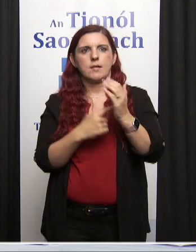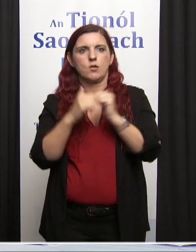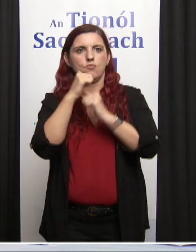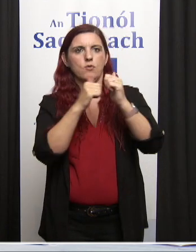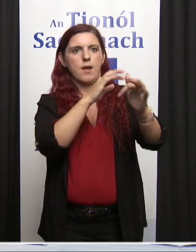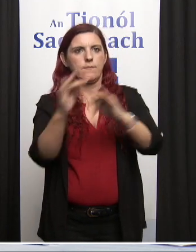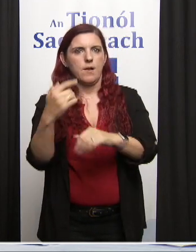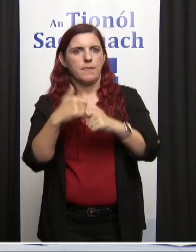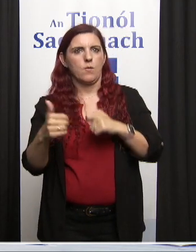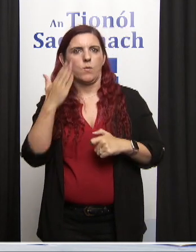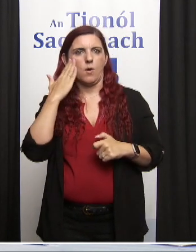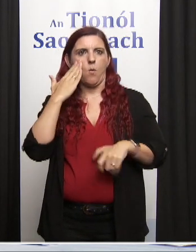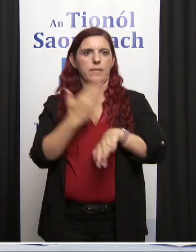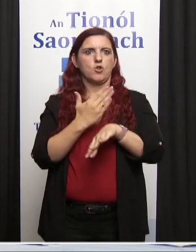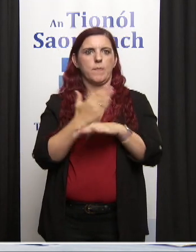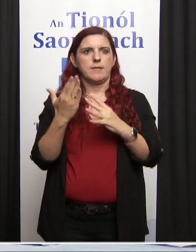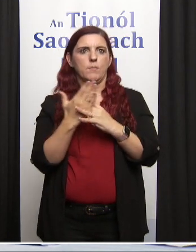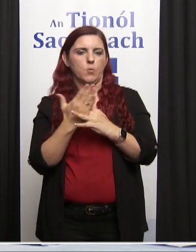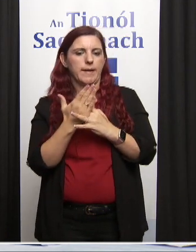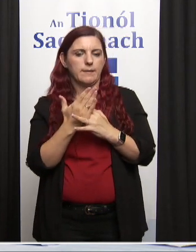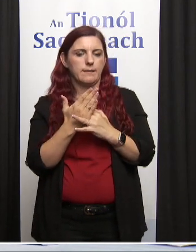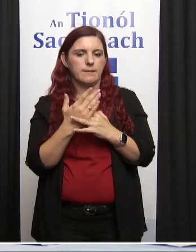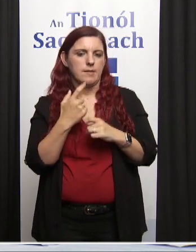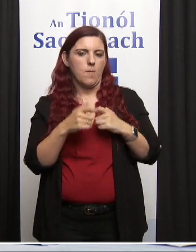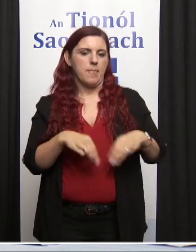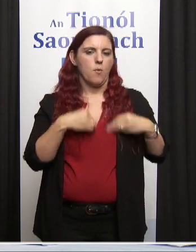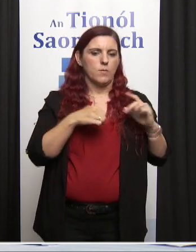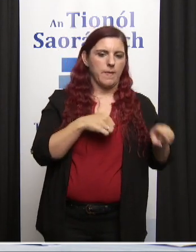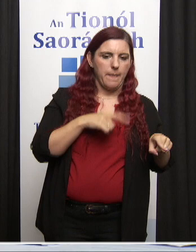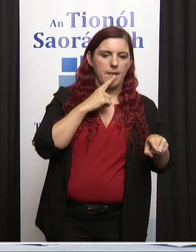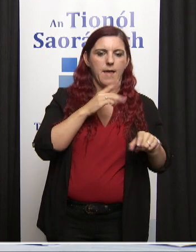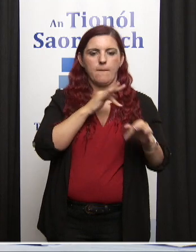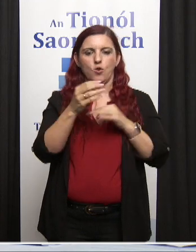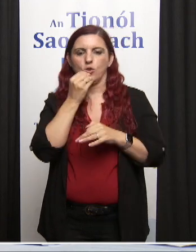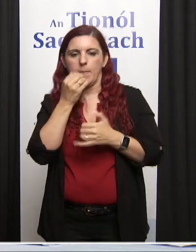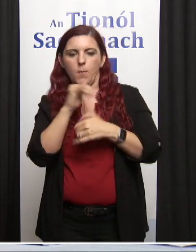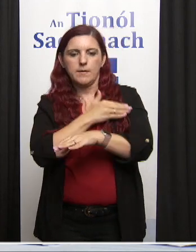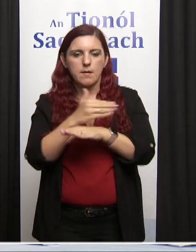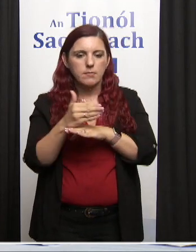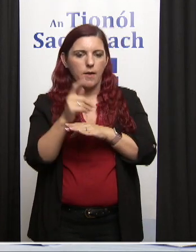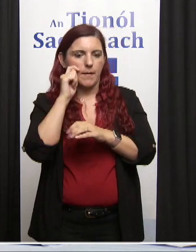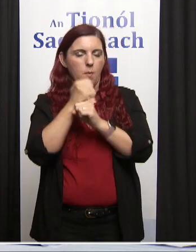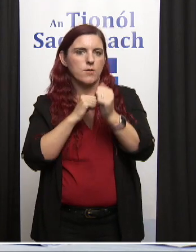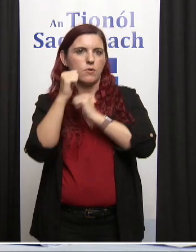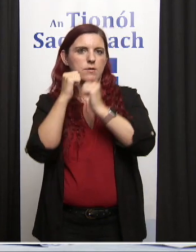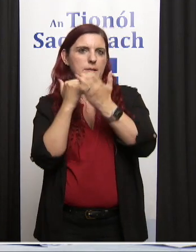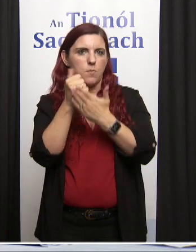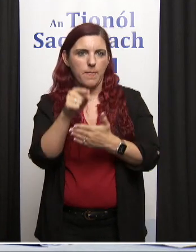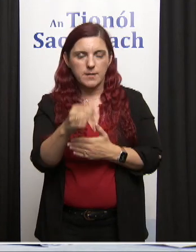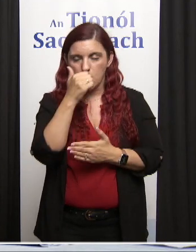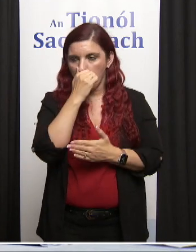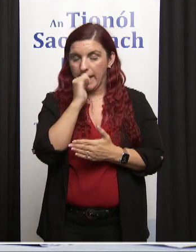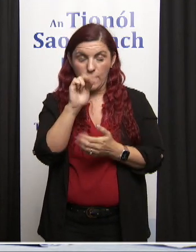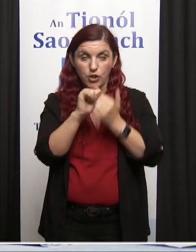Now that we know what the job is, now then in the afternoon we'll work out what structures are required to support that as well.